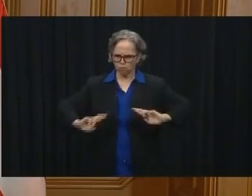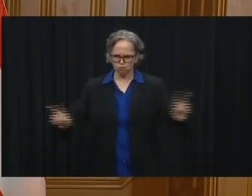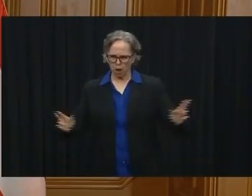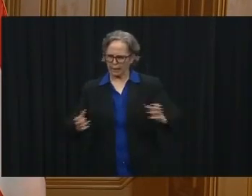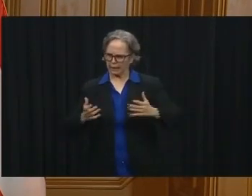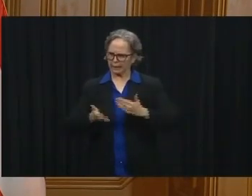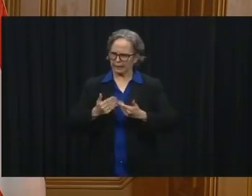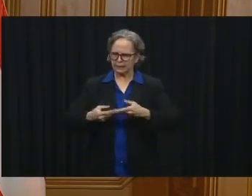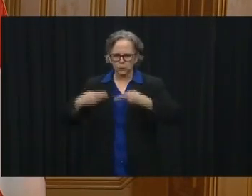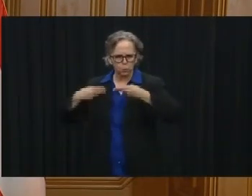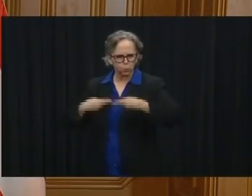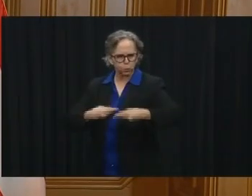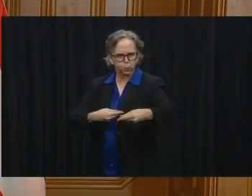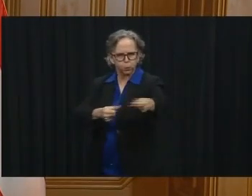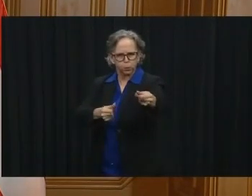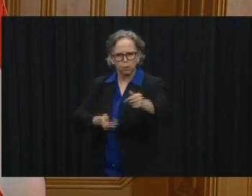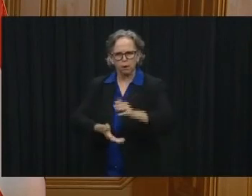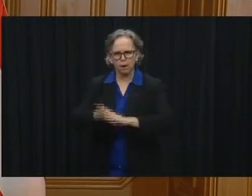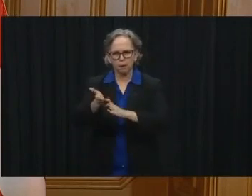hits. Very